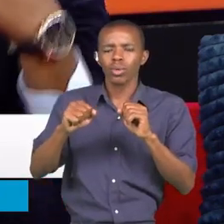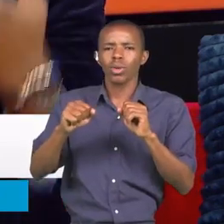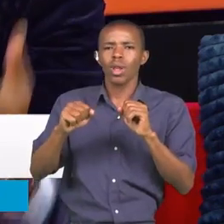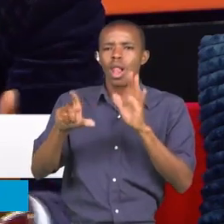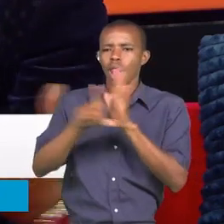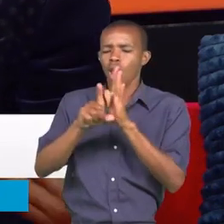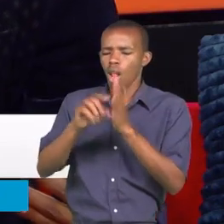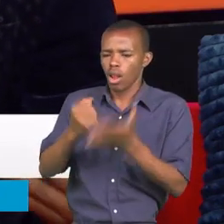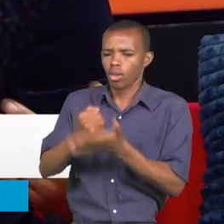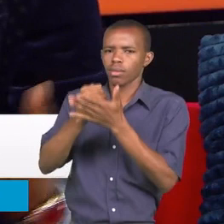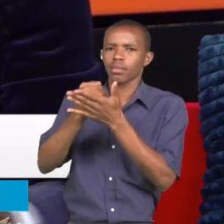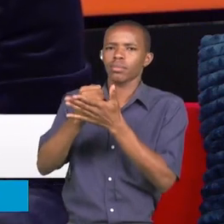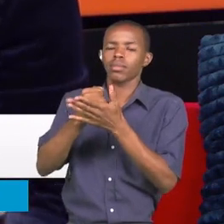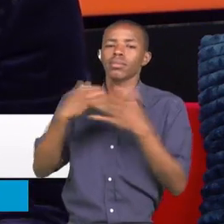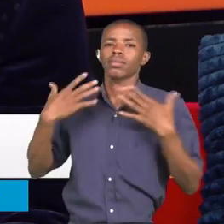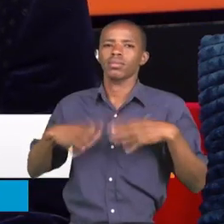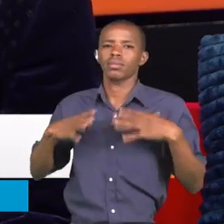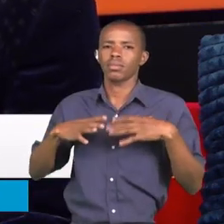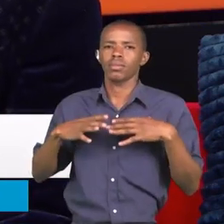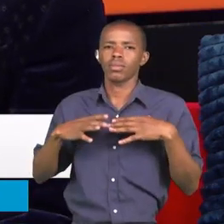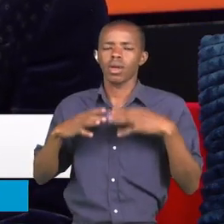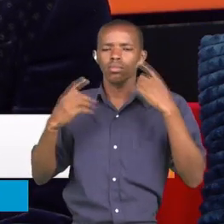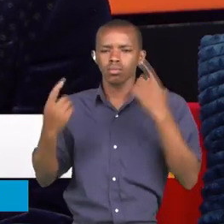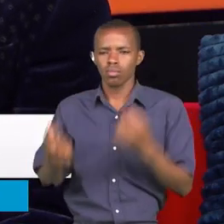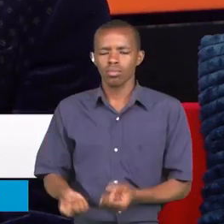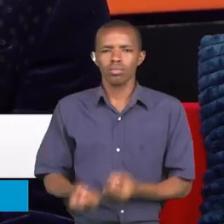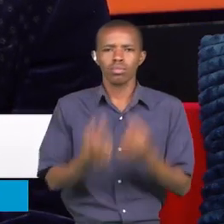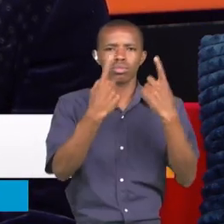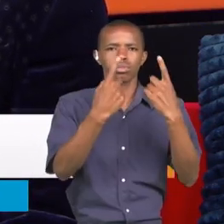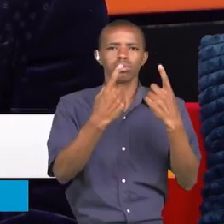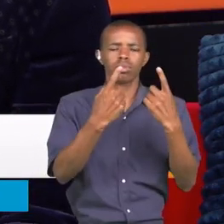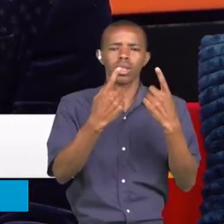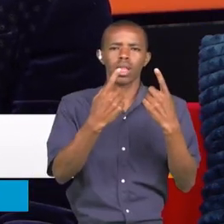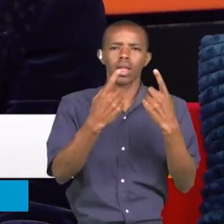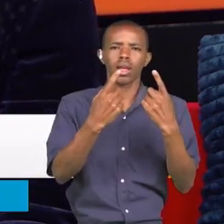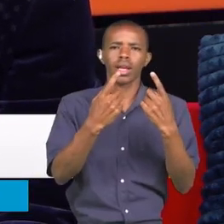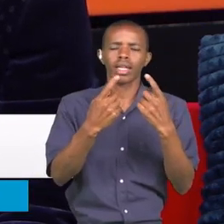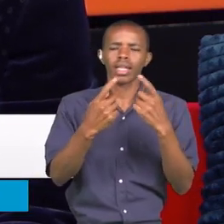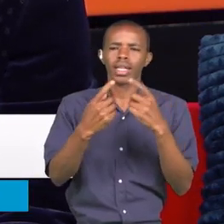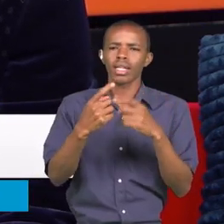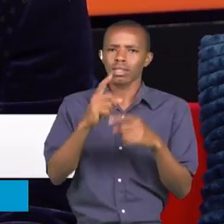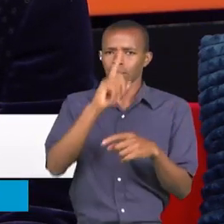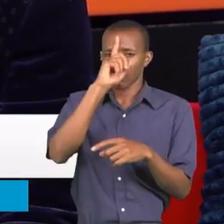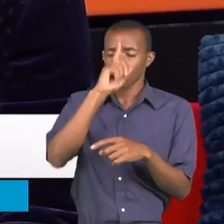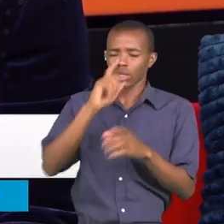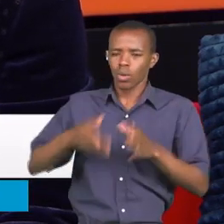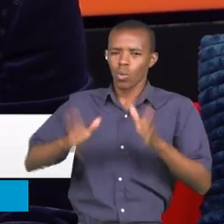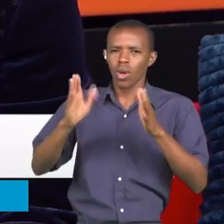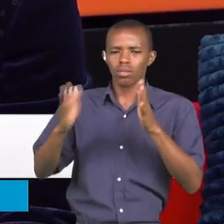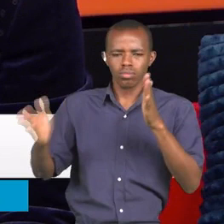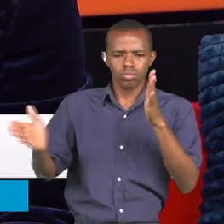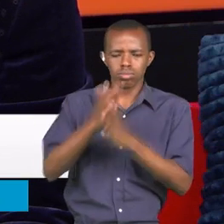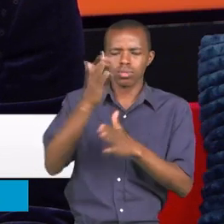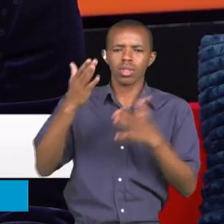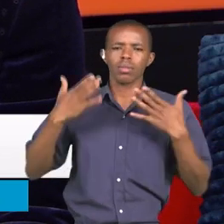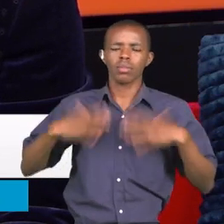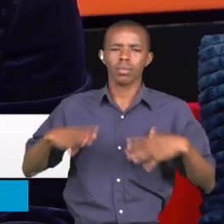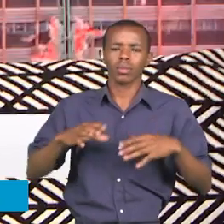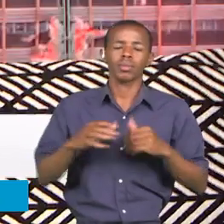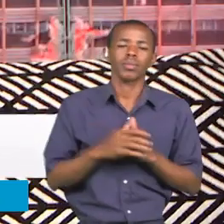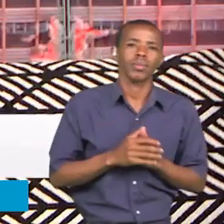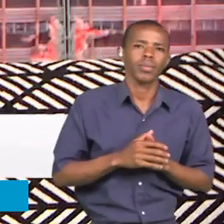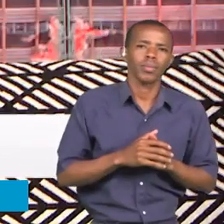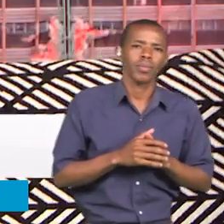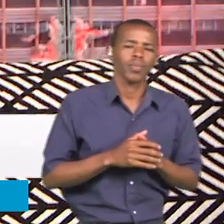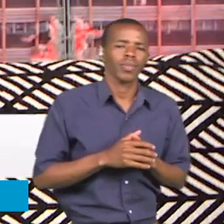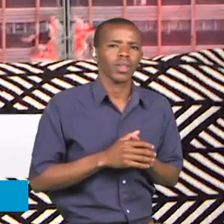maybe help people to now come up with these stringent and strict ways of getting rid of these people? Well,